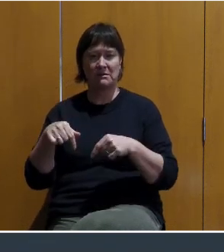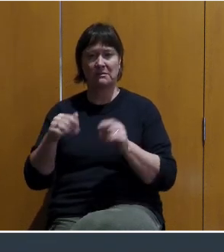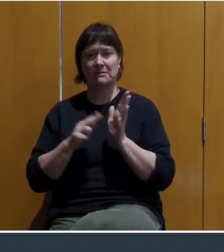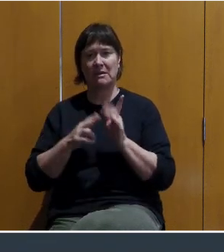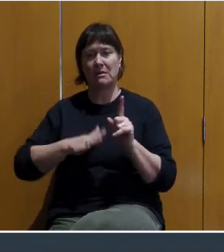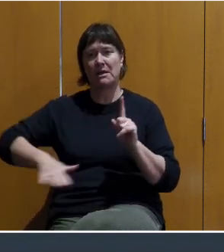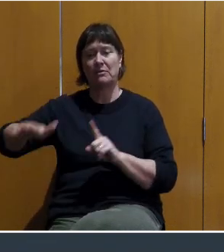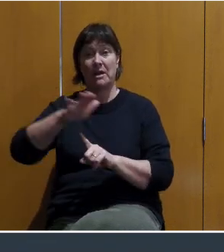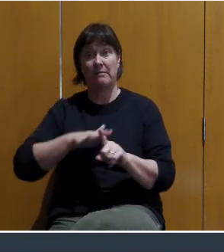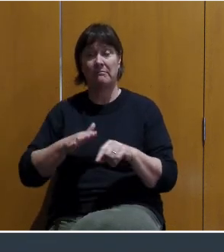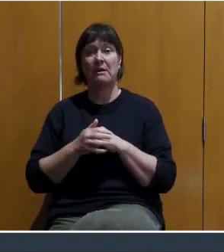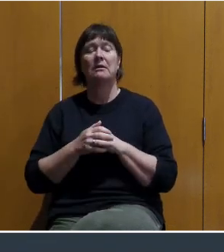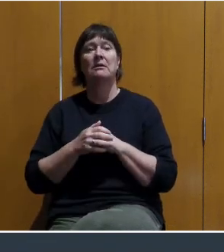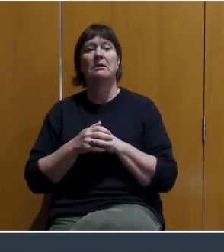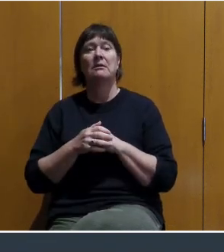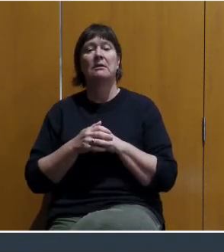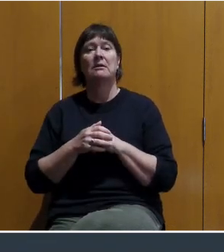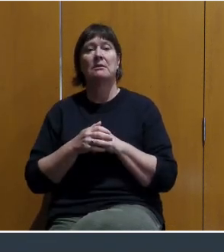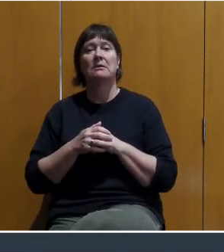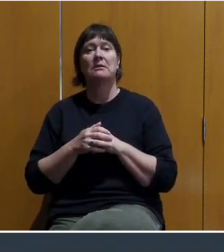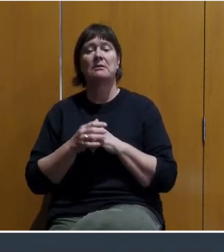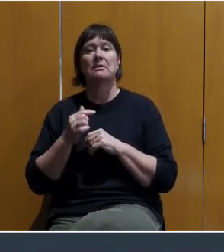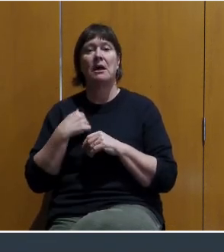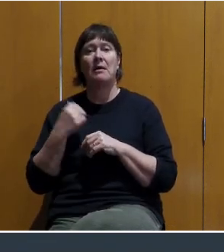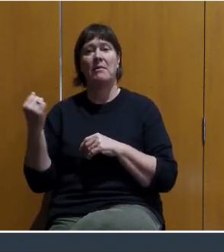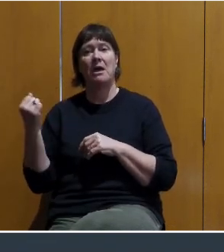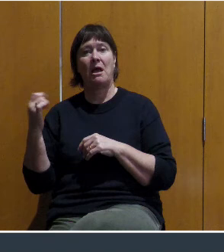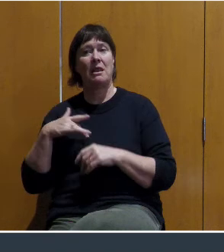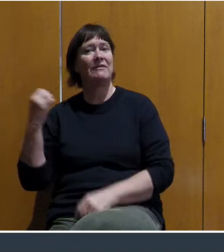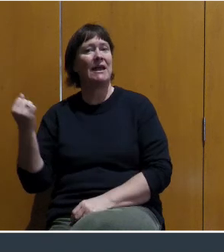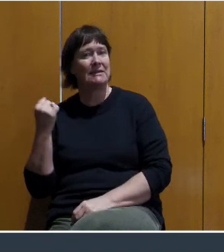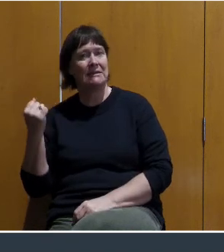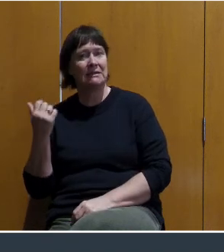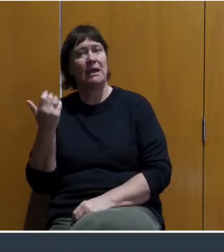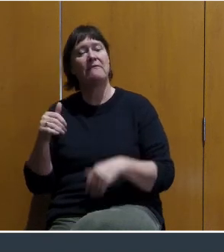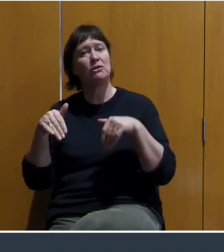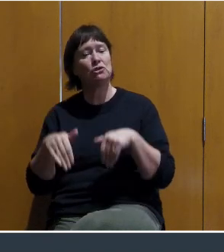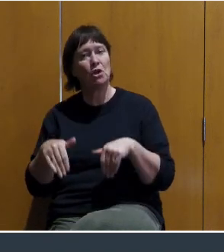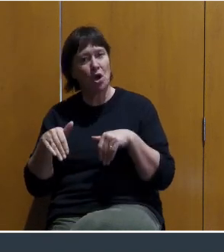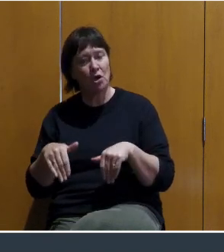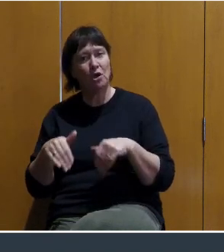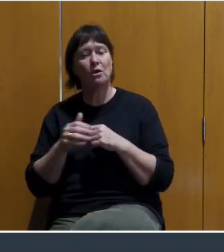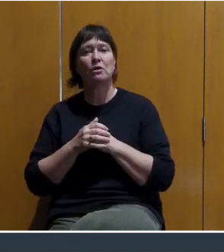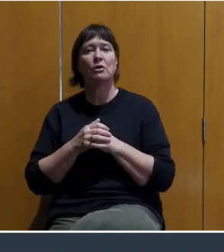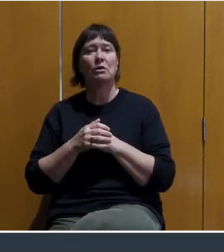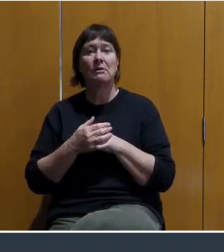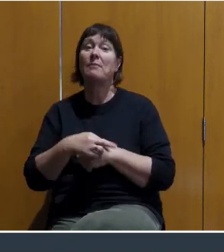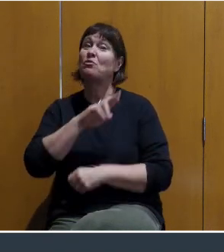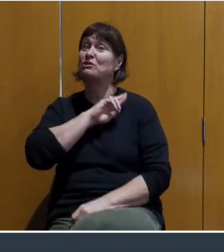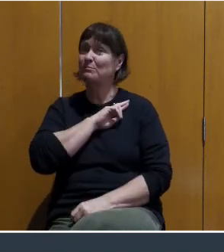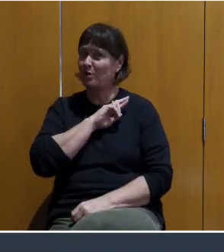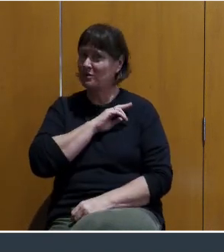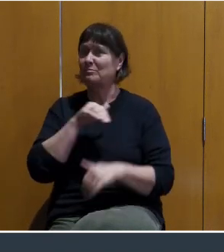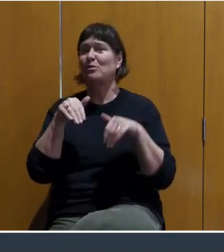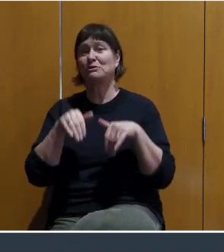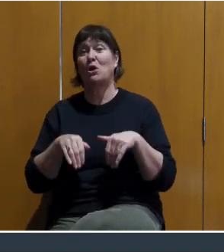I am a Hastings resident and dog owner, and I like to classify myself as a responsible dog owner